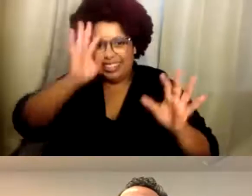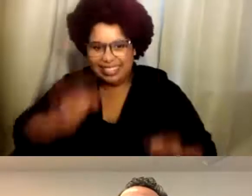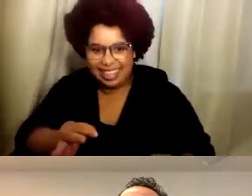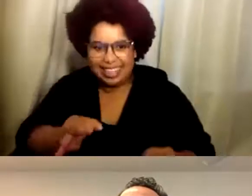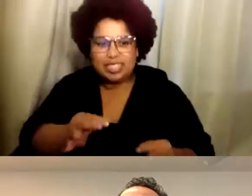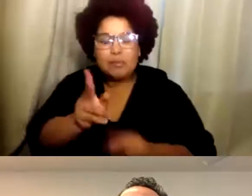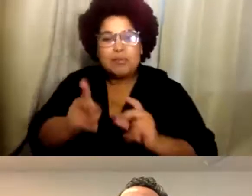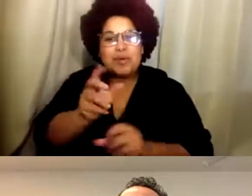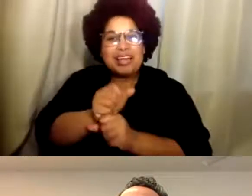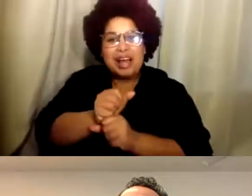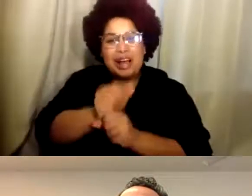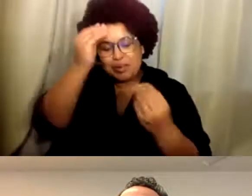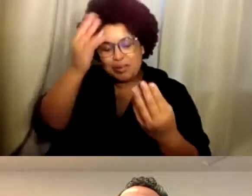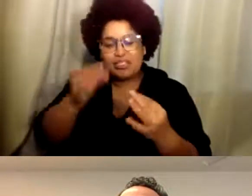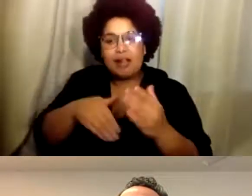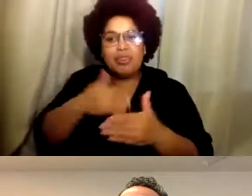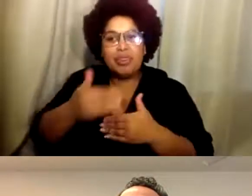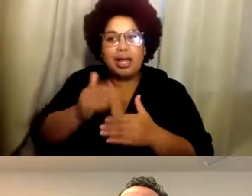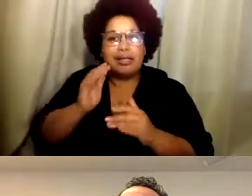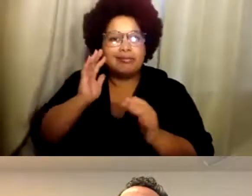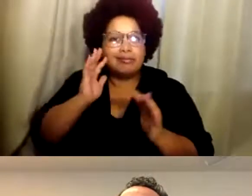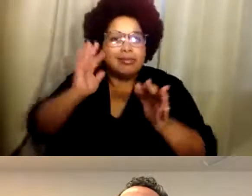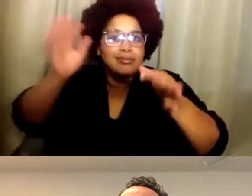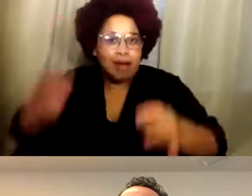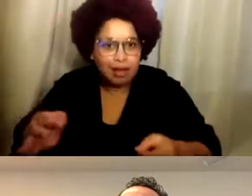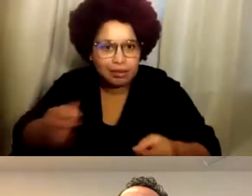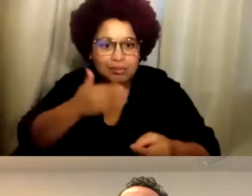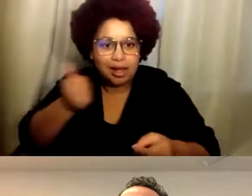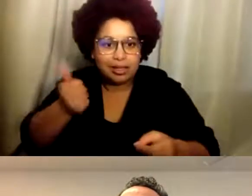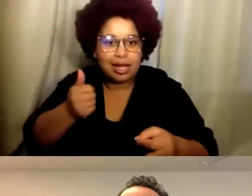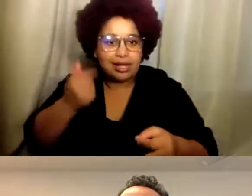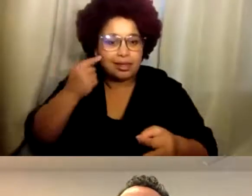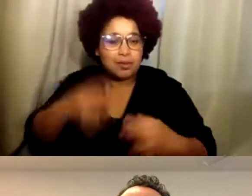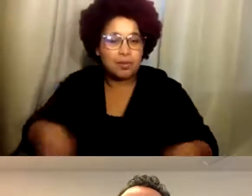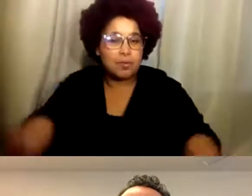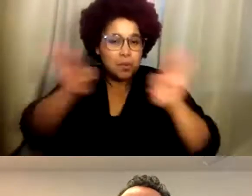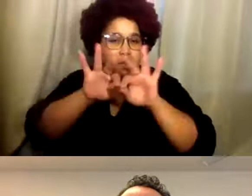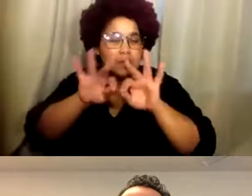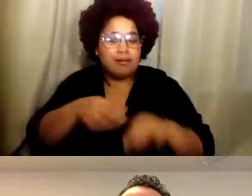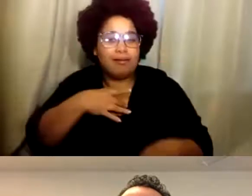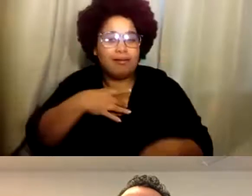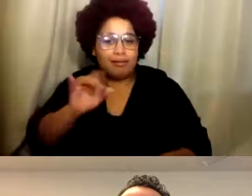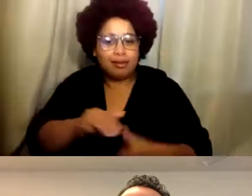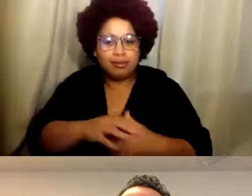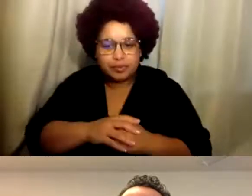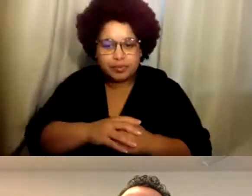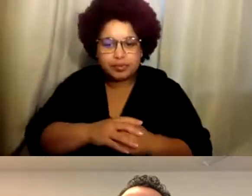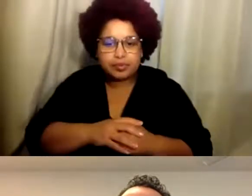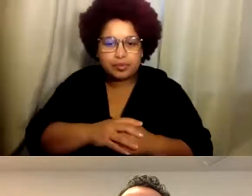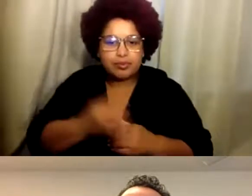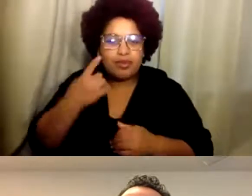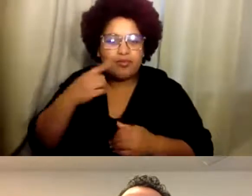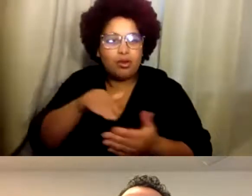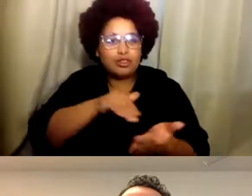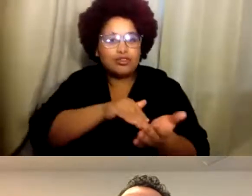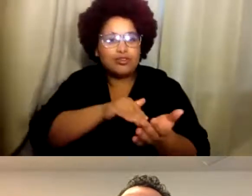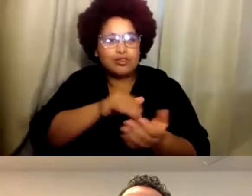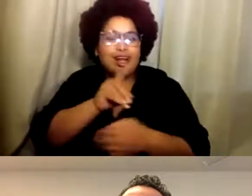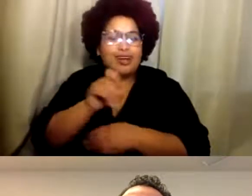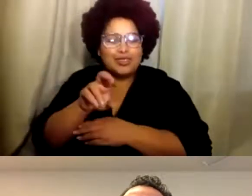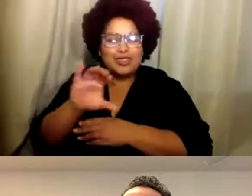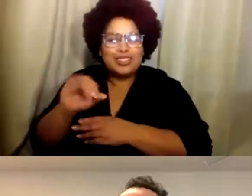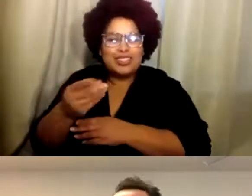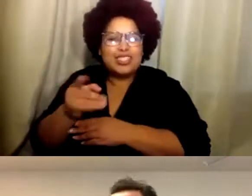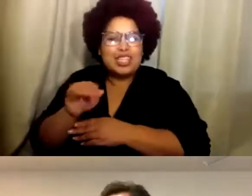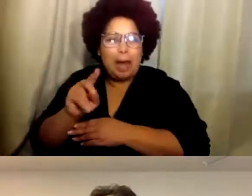so they can, for them, make their own personal decisions. So I think it's really important, and I do like that. So for Dr. Chapman, one of the questions that's come up